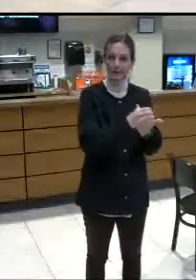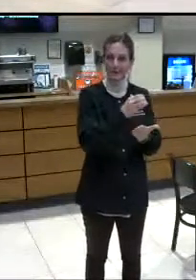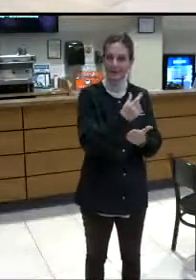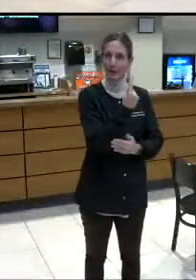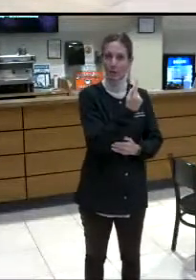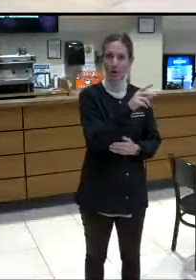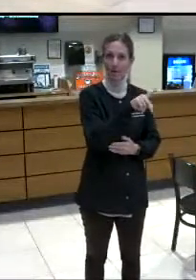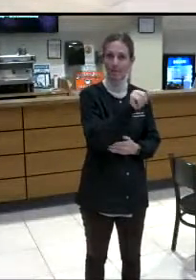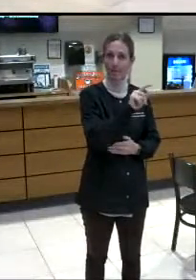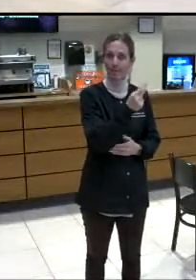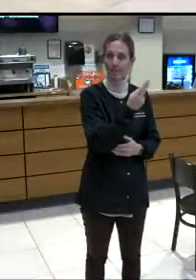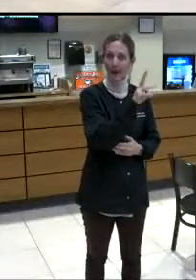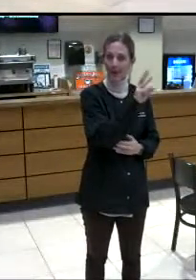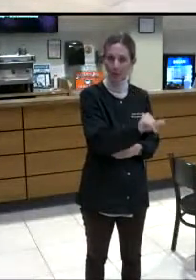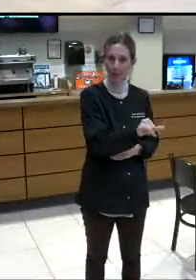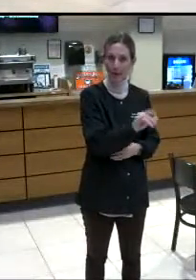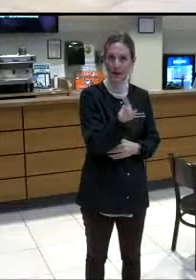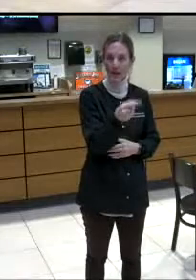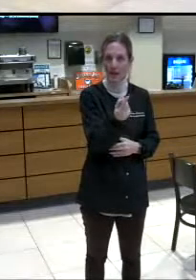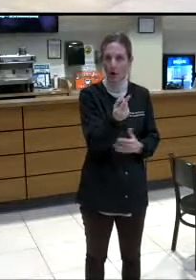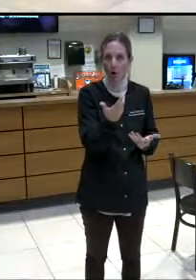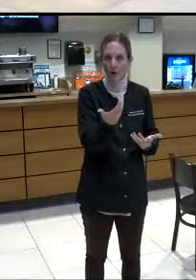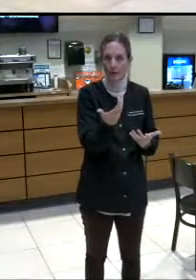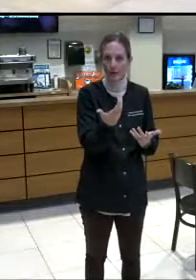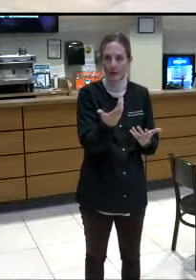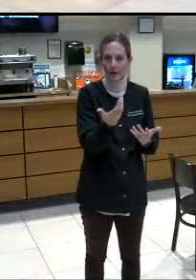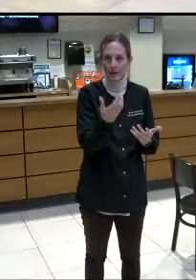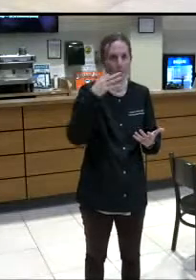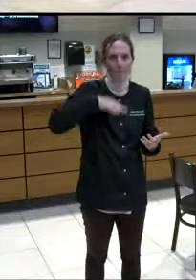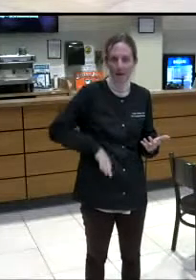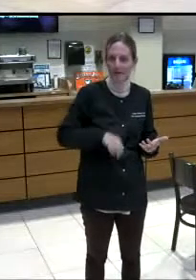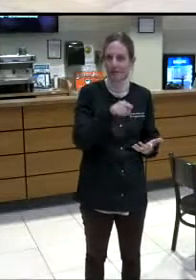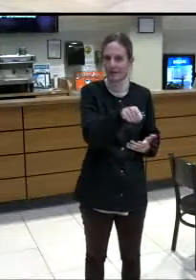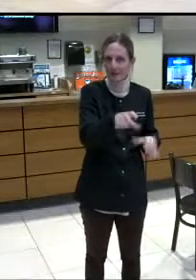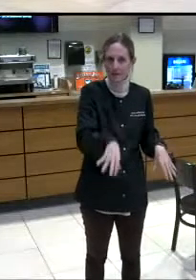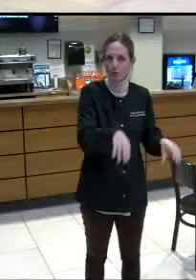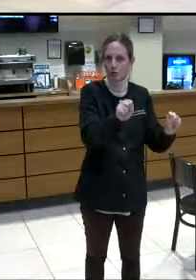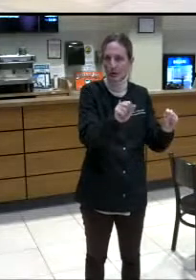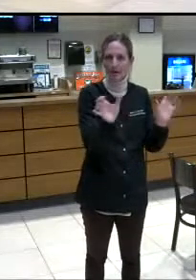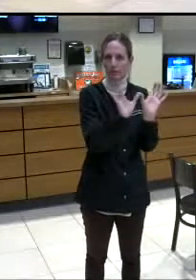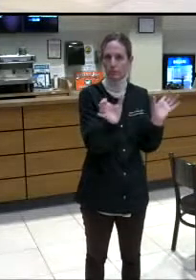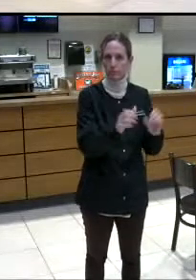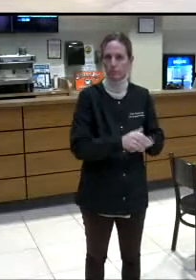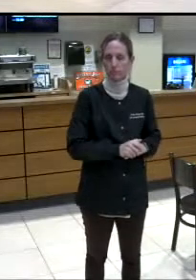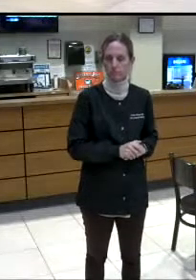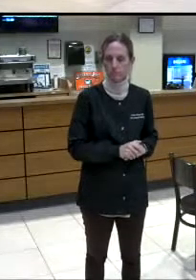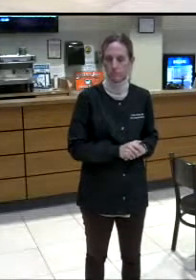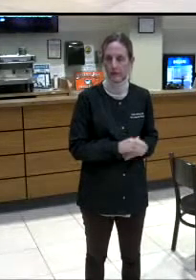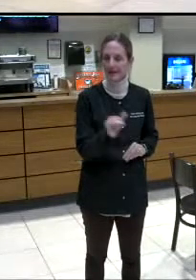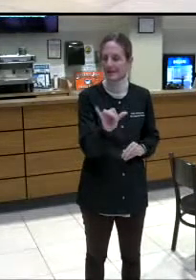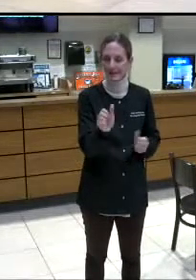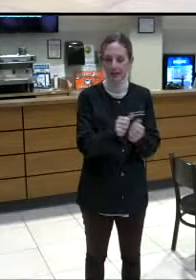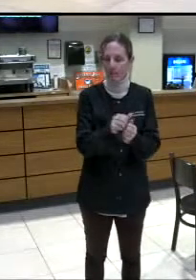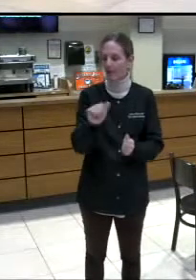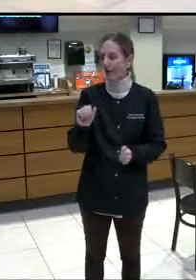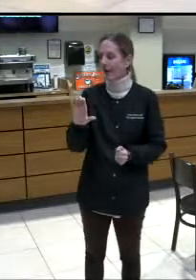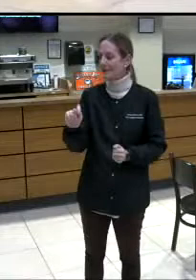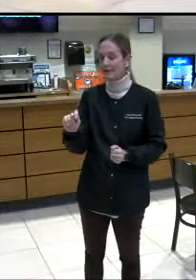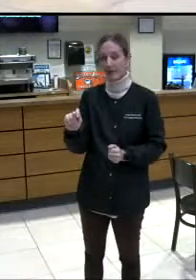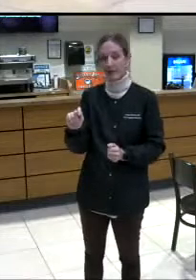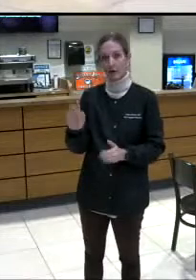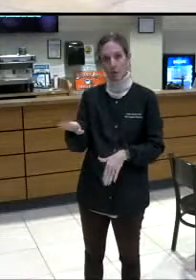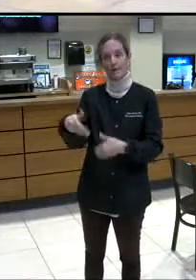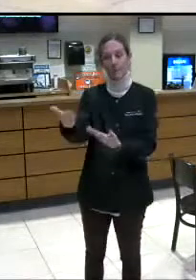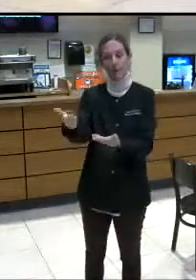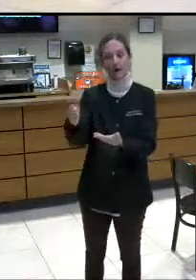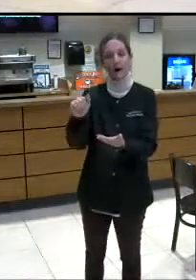them if they take the industry certification. It doesn't hurt them. The same thing with the ACT. We provide the ACT